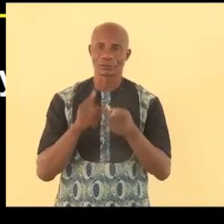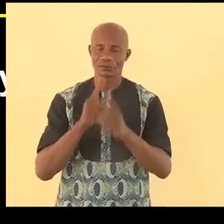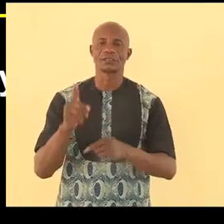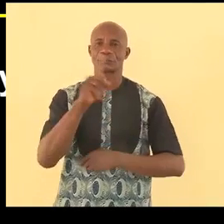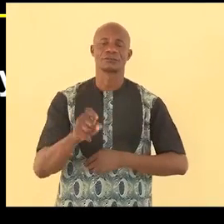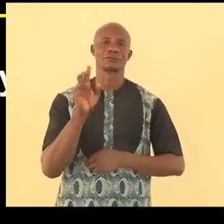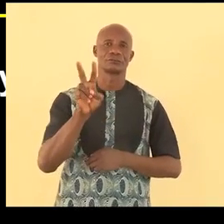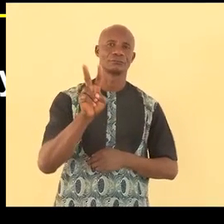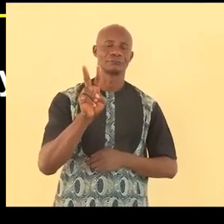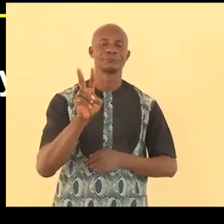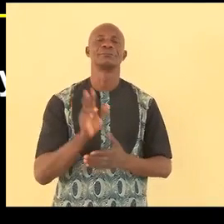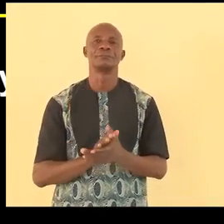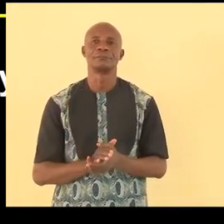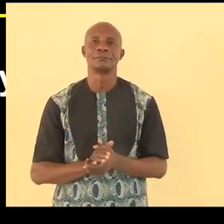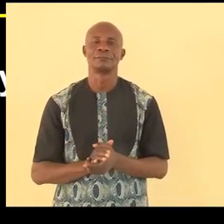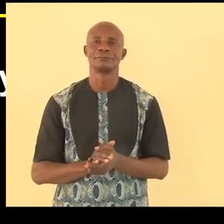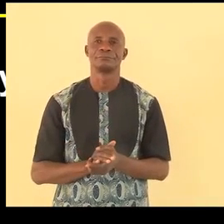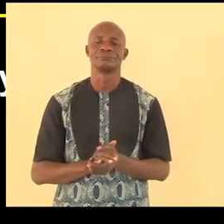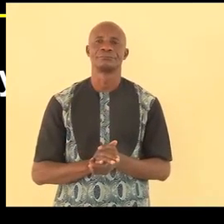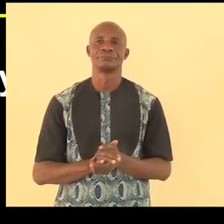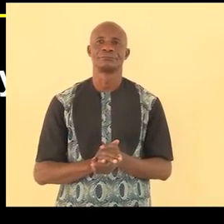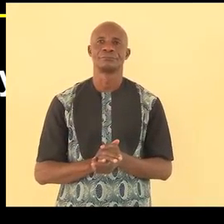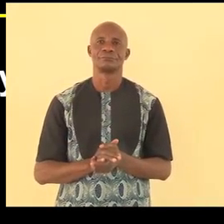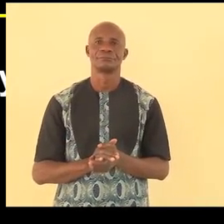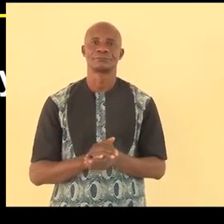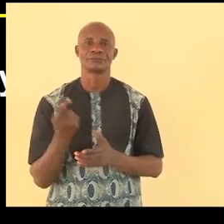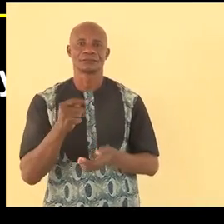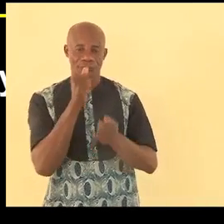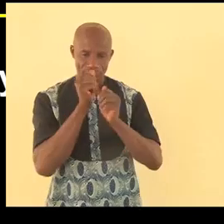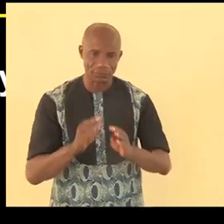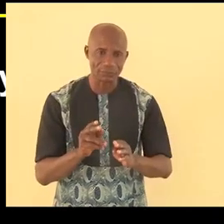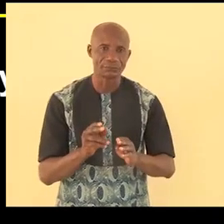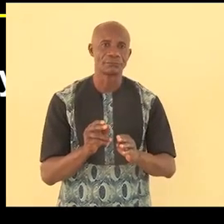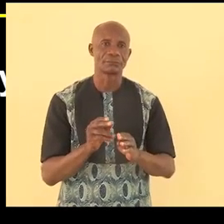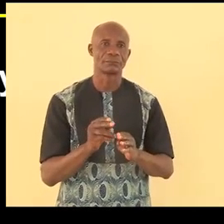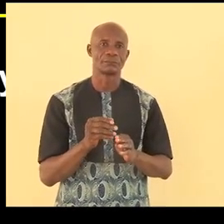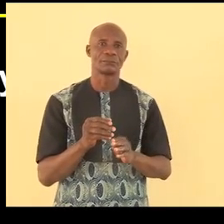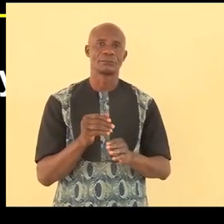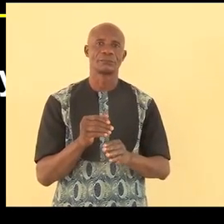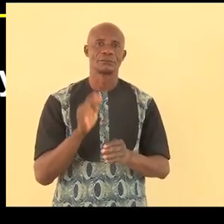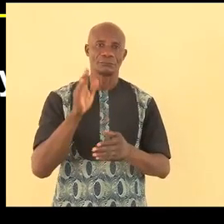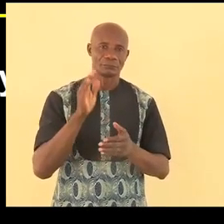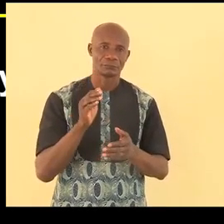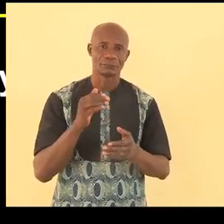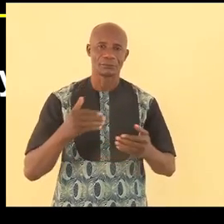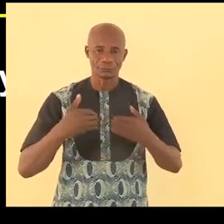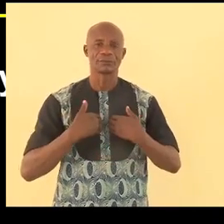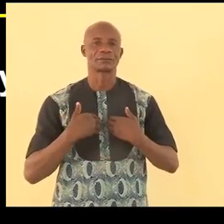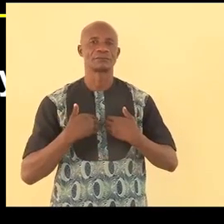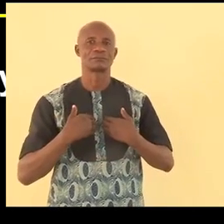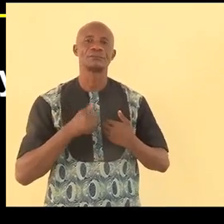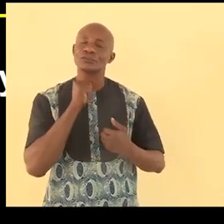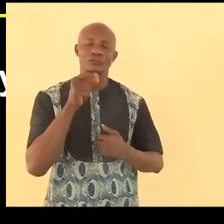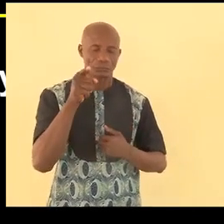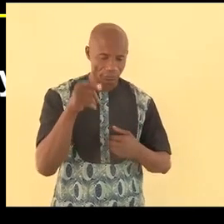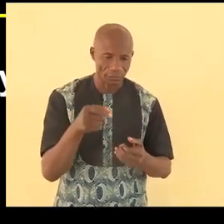I want to answer question two. Question two. Okay. The Beatitudes teach that we are blessed for what we are, not for what